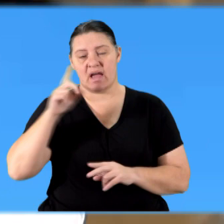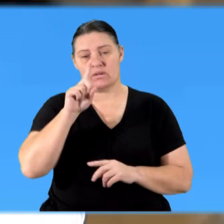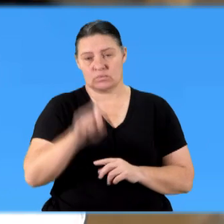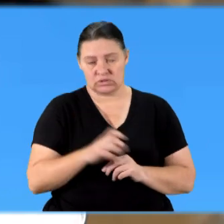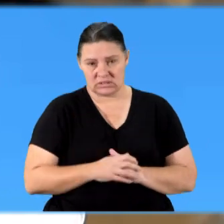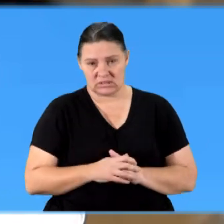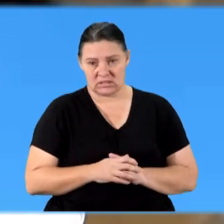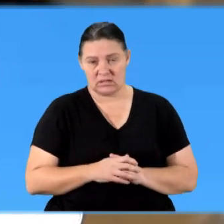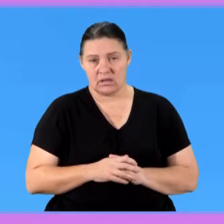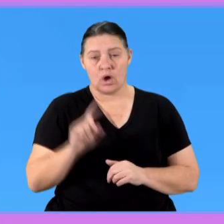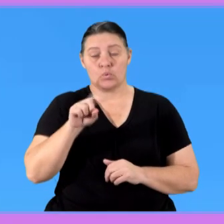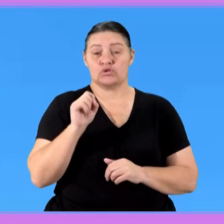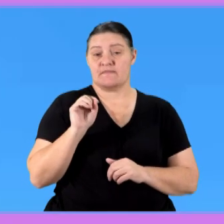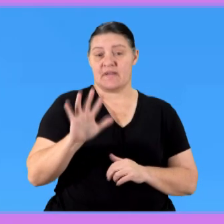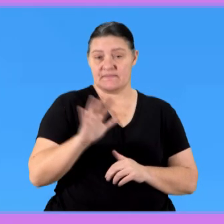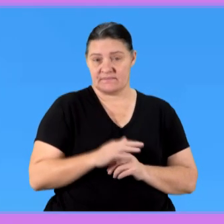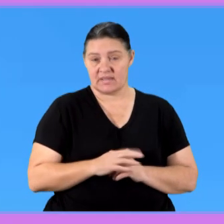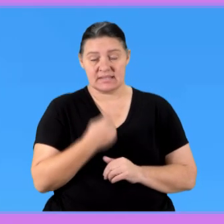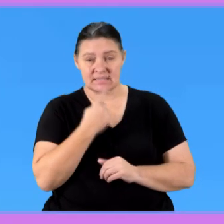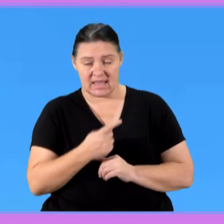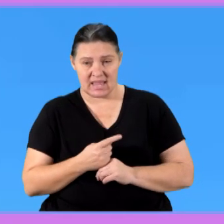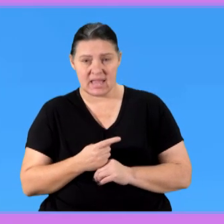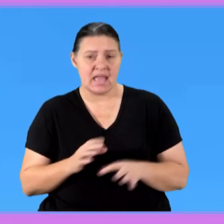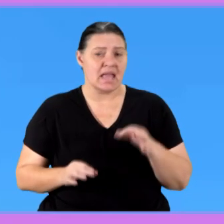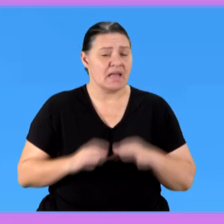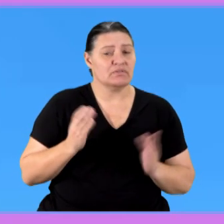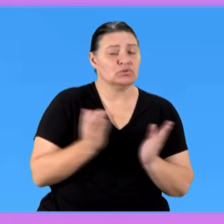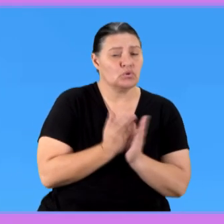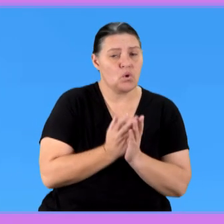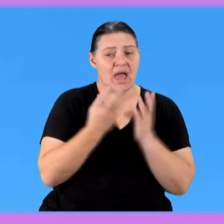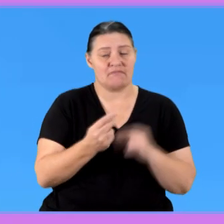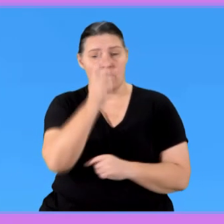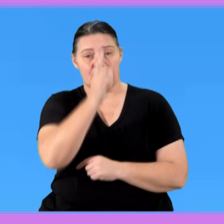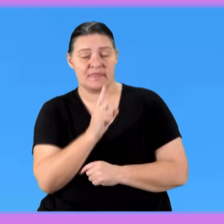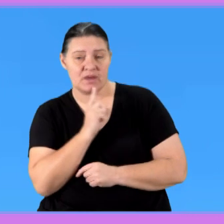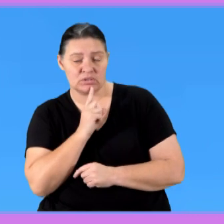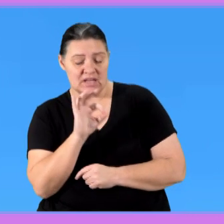final question here. Question number 5. It says, if the school has